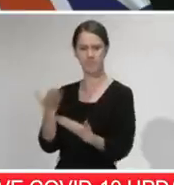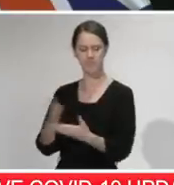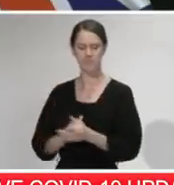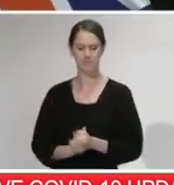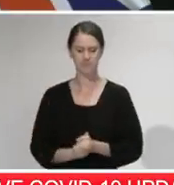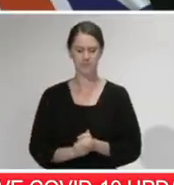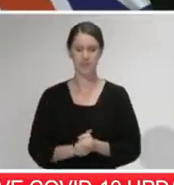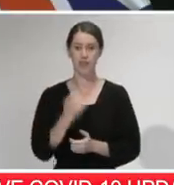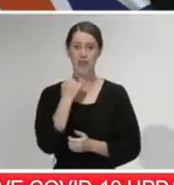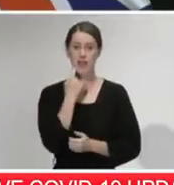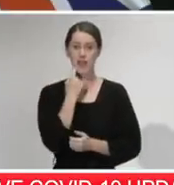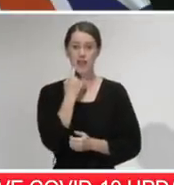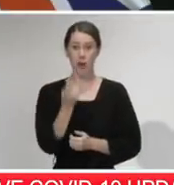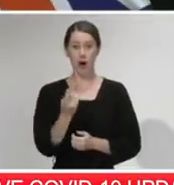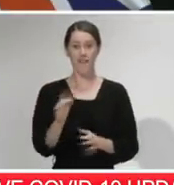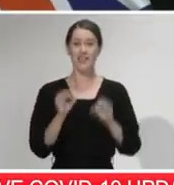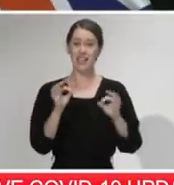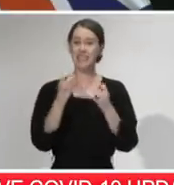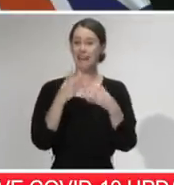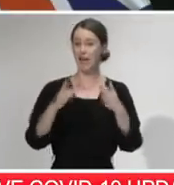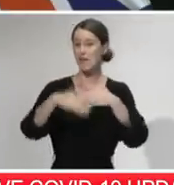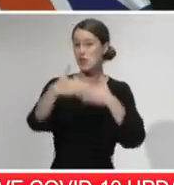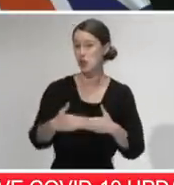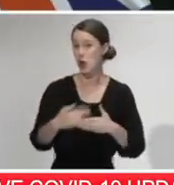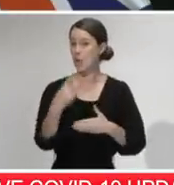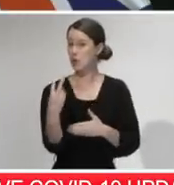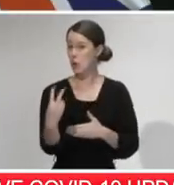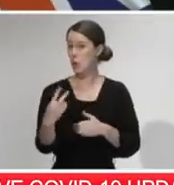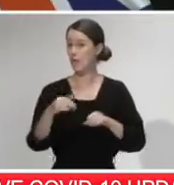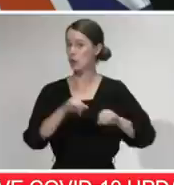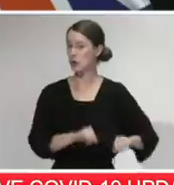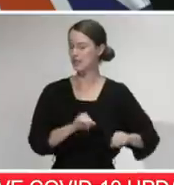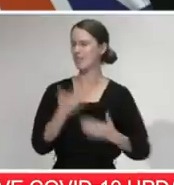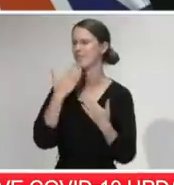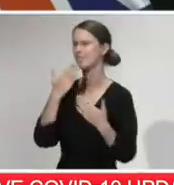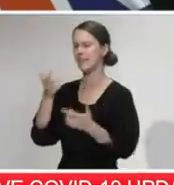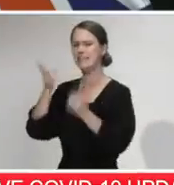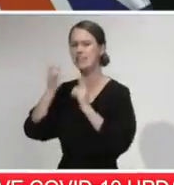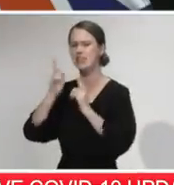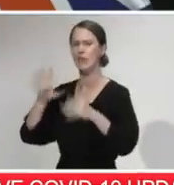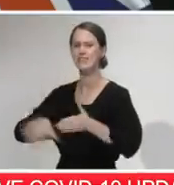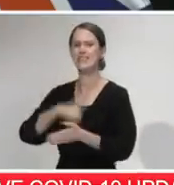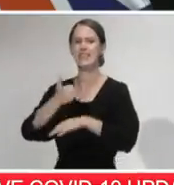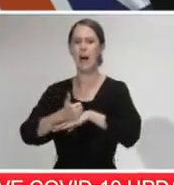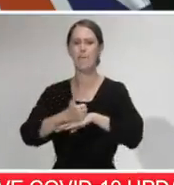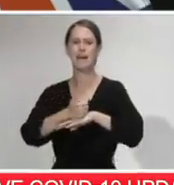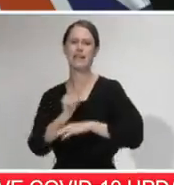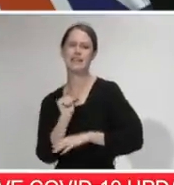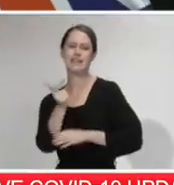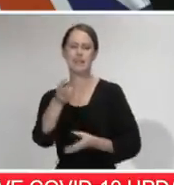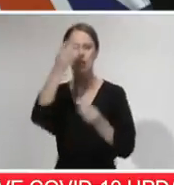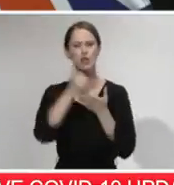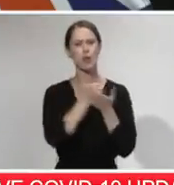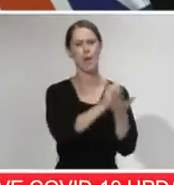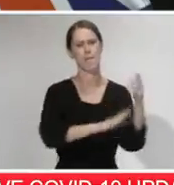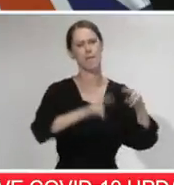Of course, tomorrow is officially the start of Term 2, and I want to also thank our teachers for putting in place the distance learning to help parents during the start